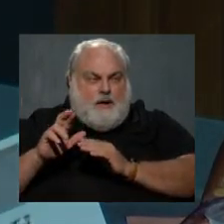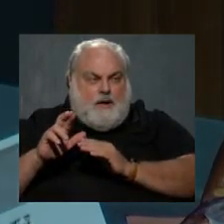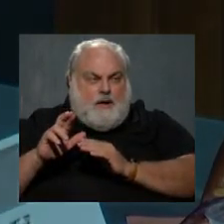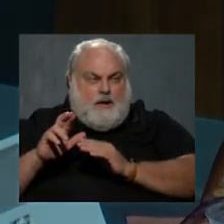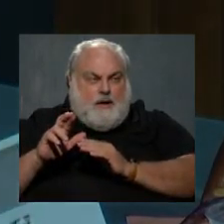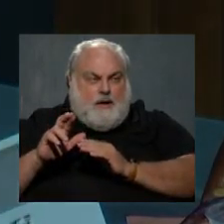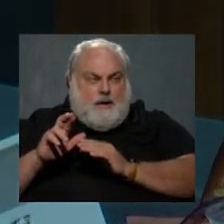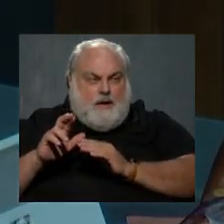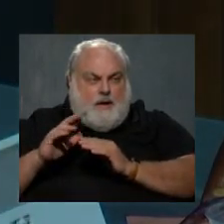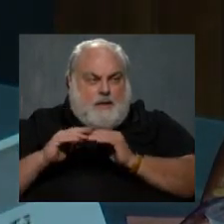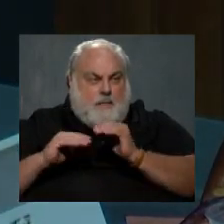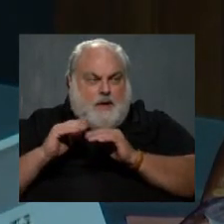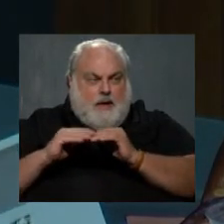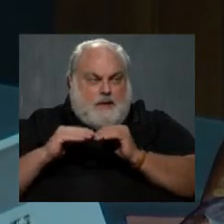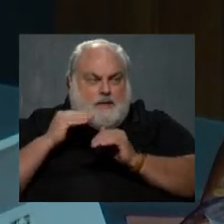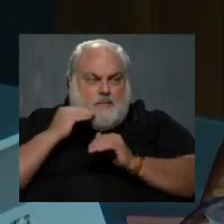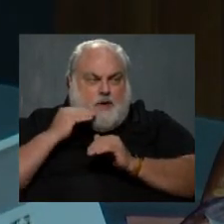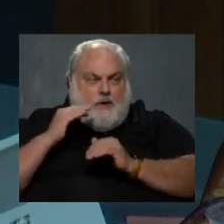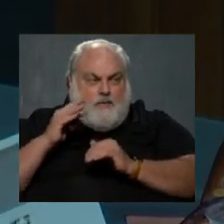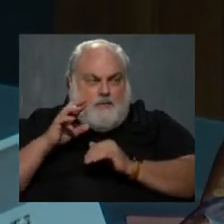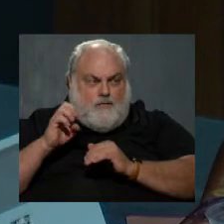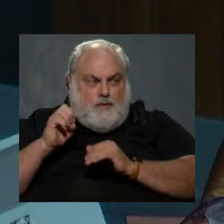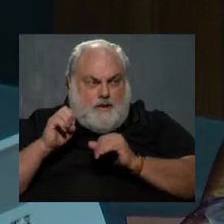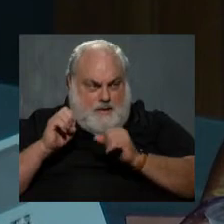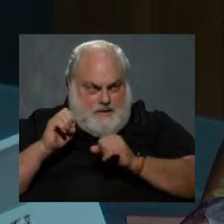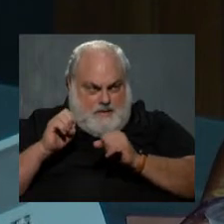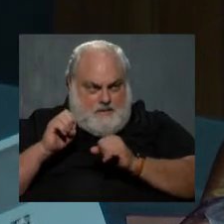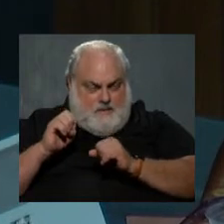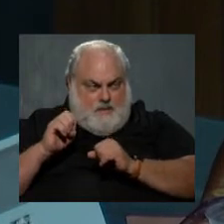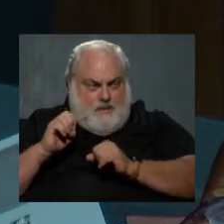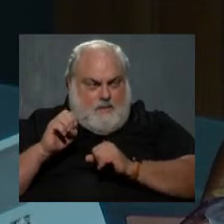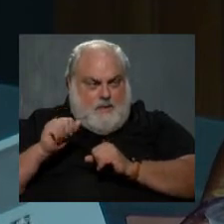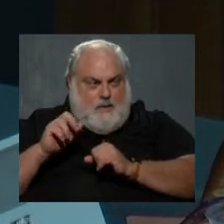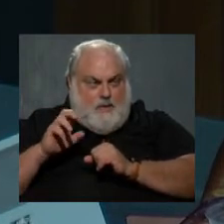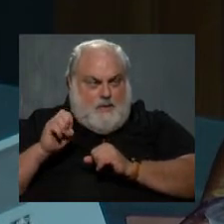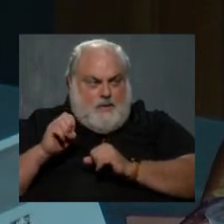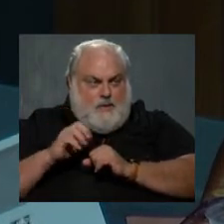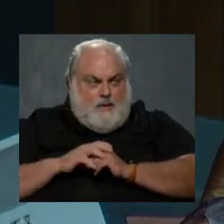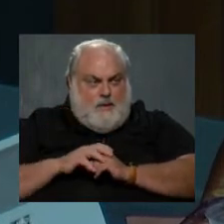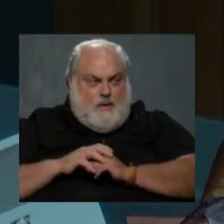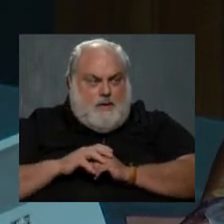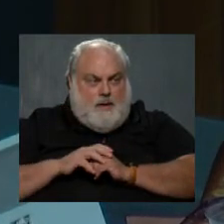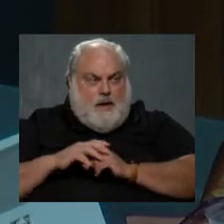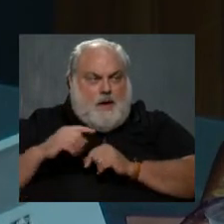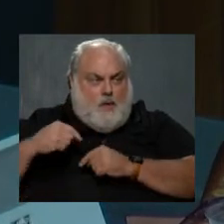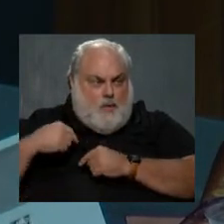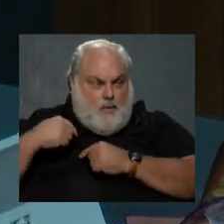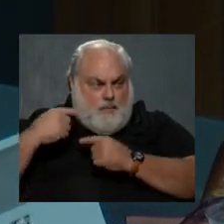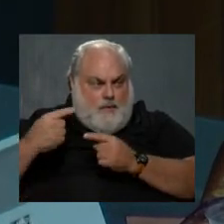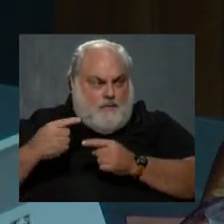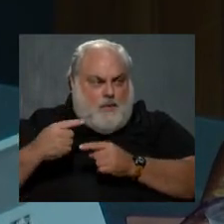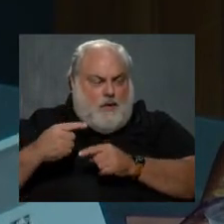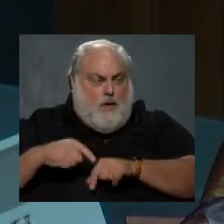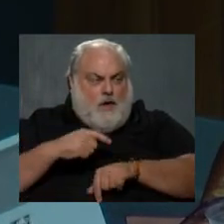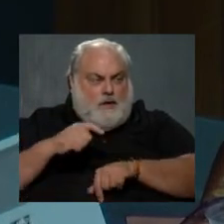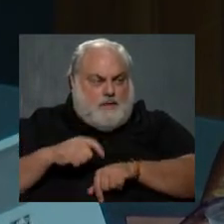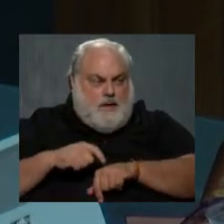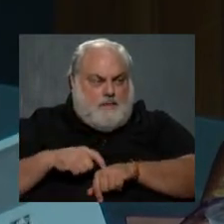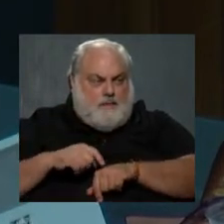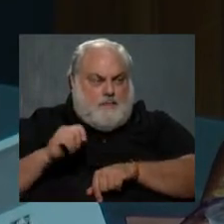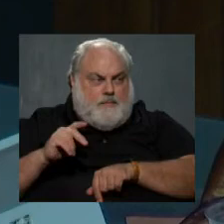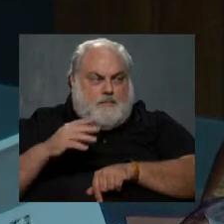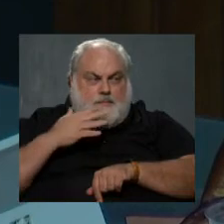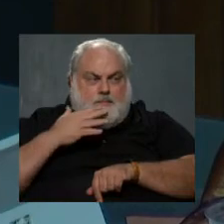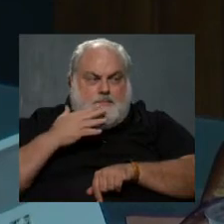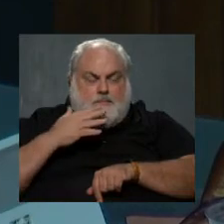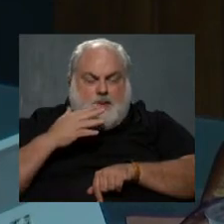City buildings tobacco-free? I believe they are. They are and have been for quite some time. Okay, thank